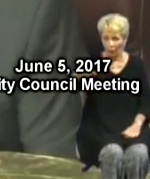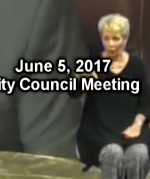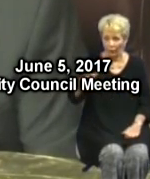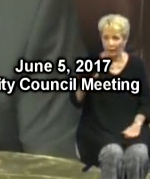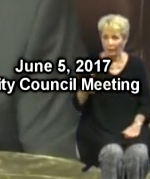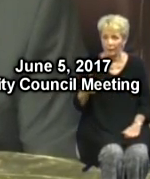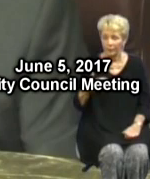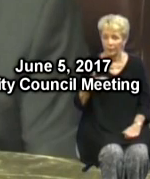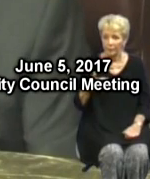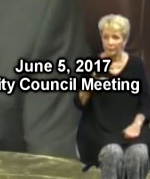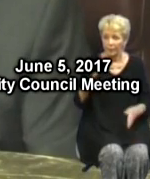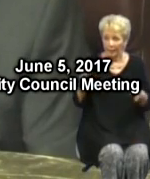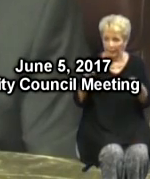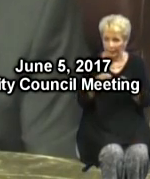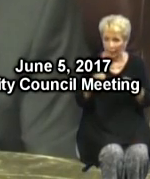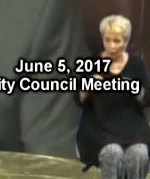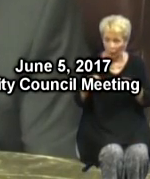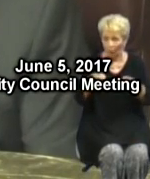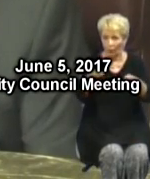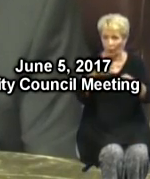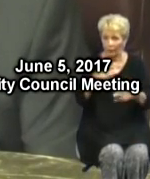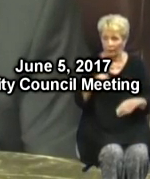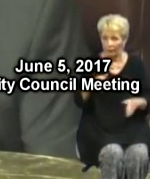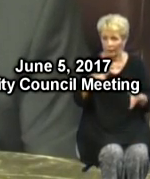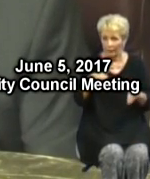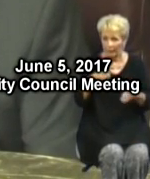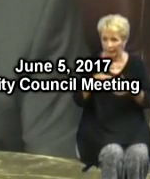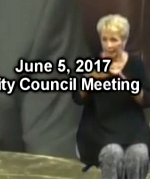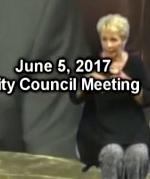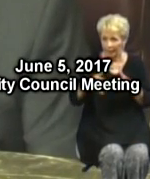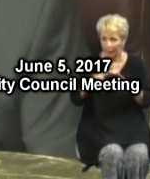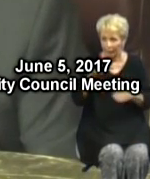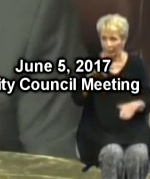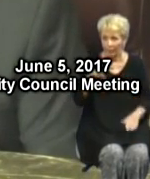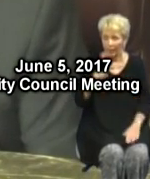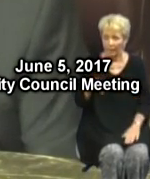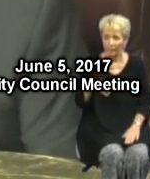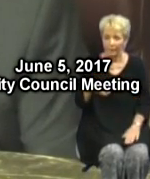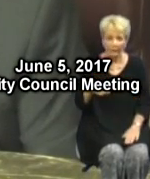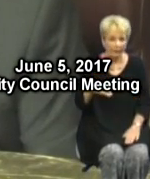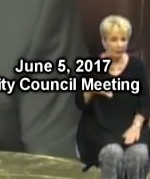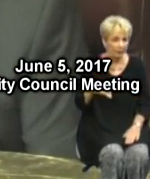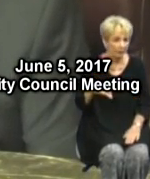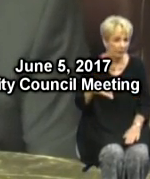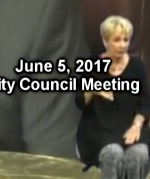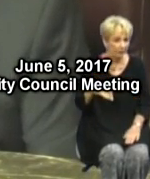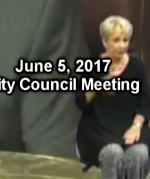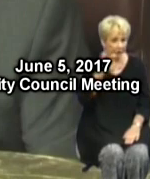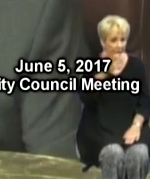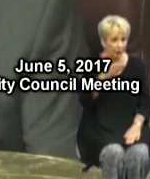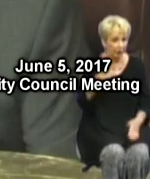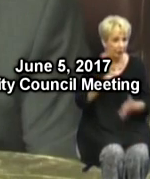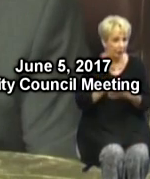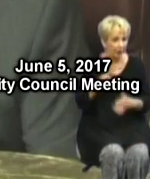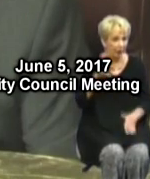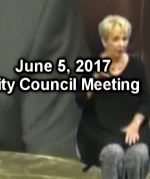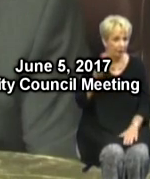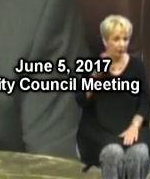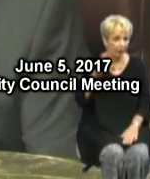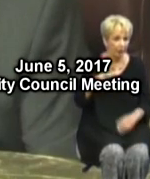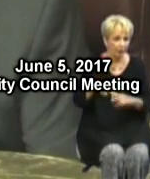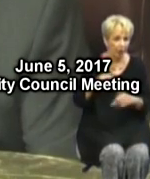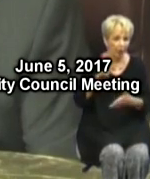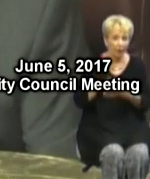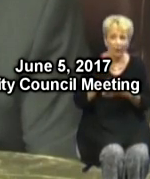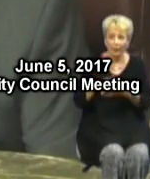a fairly narrow road, as you know. Obviously, it dead ends at the plant. The interesting thing is that Vine Arden on the